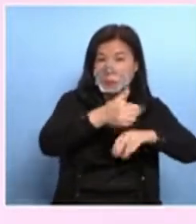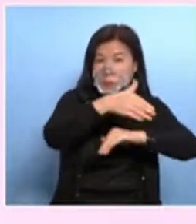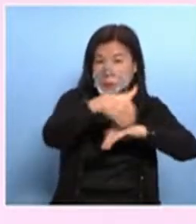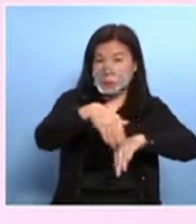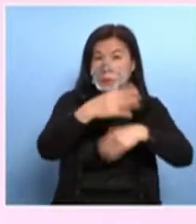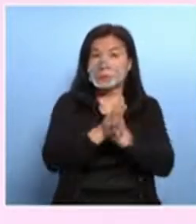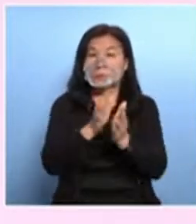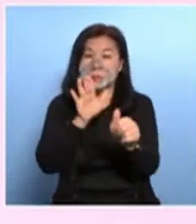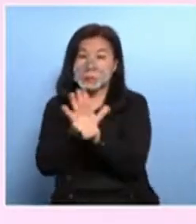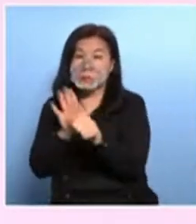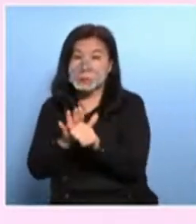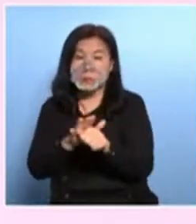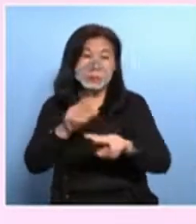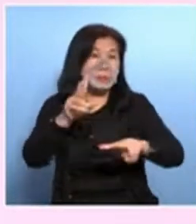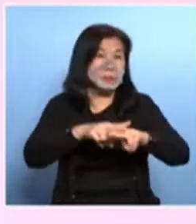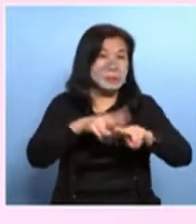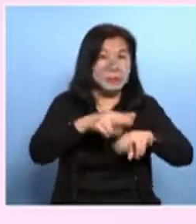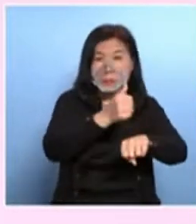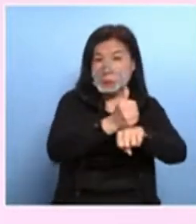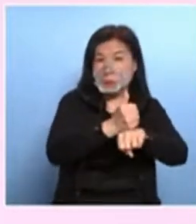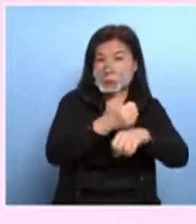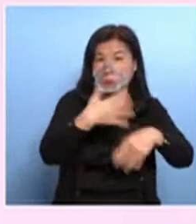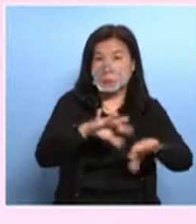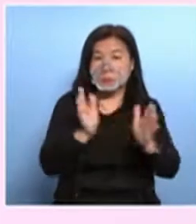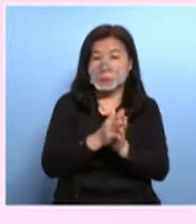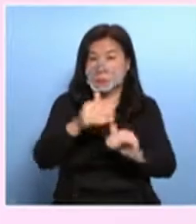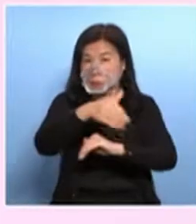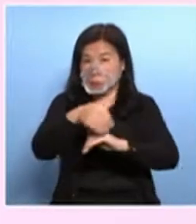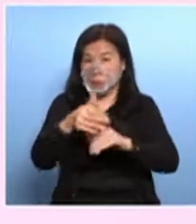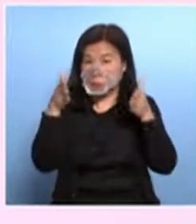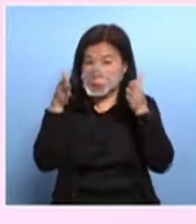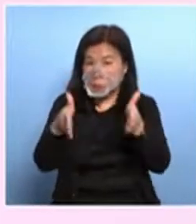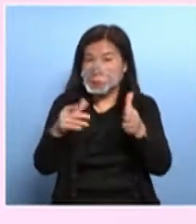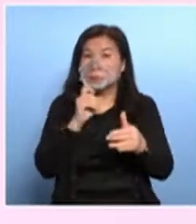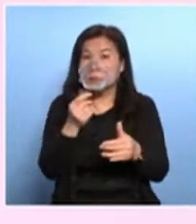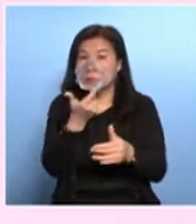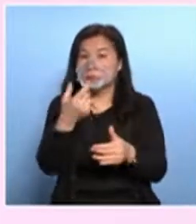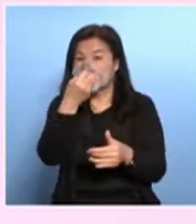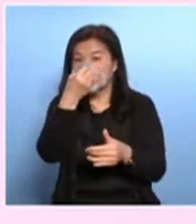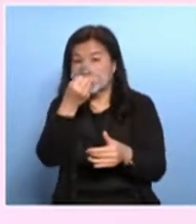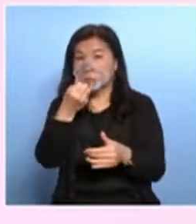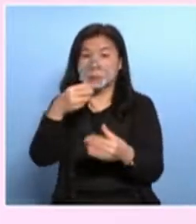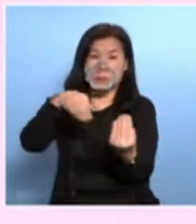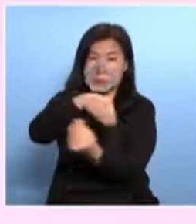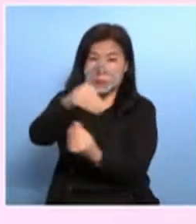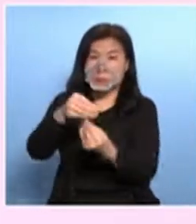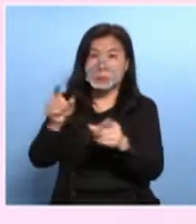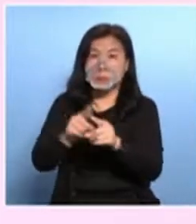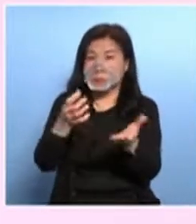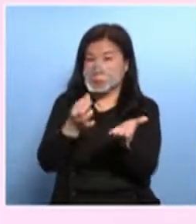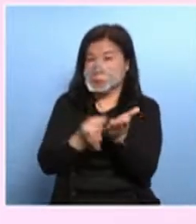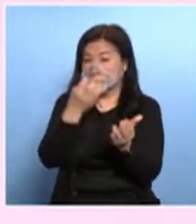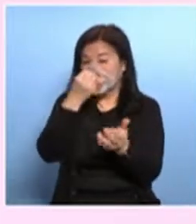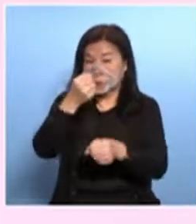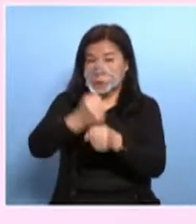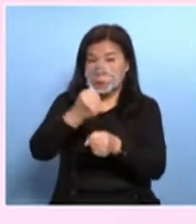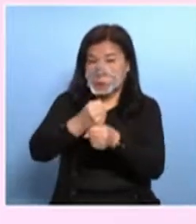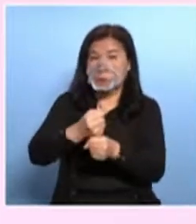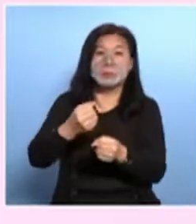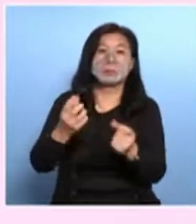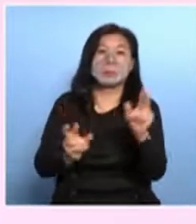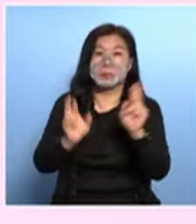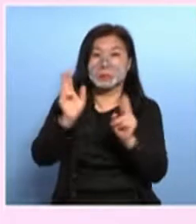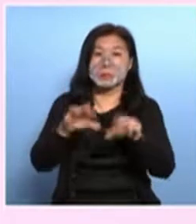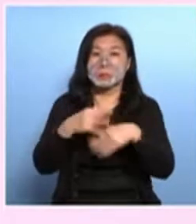years for the introduction of the support scheme for pursuing development in the mainland. The scheme will focus on those mainland cities with